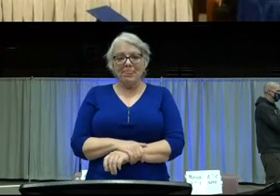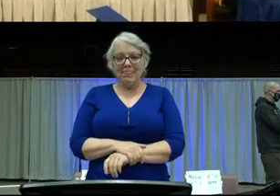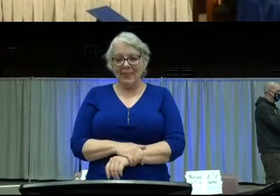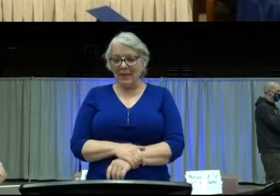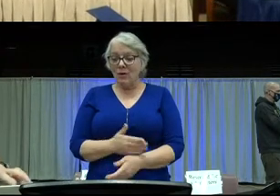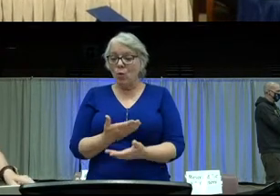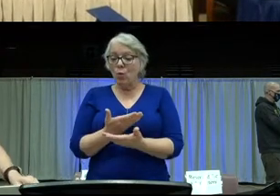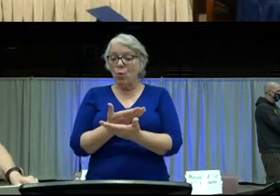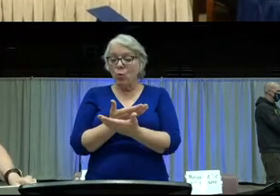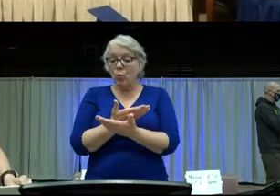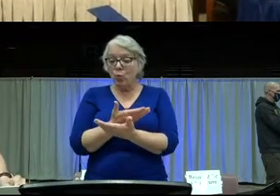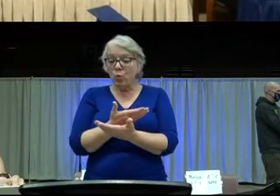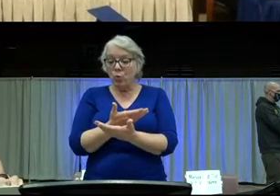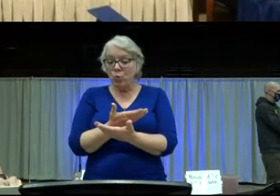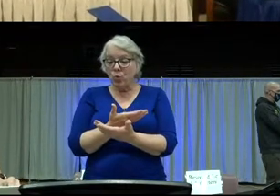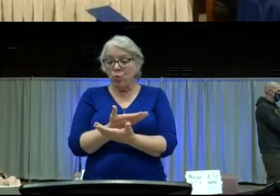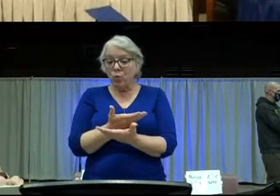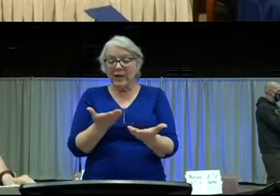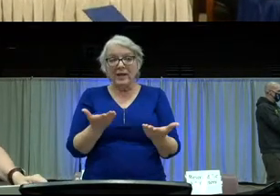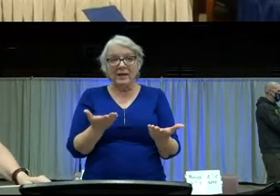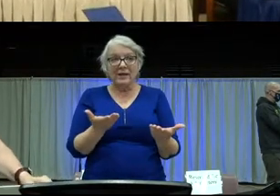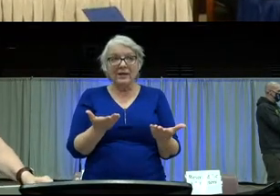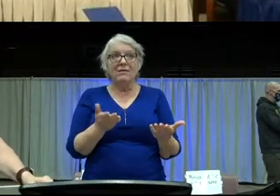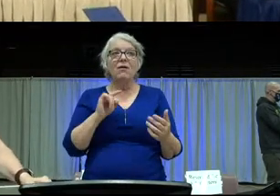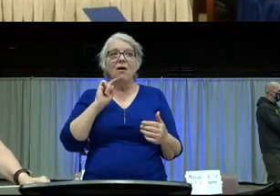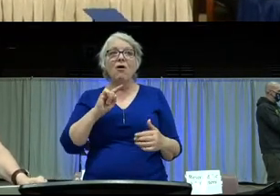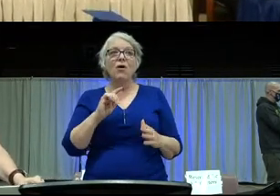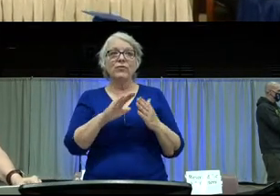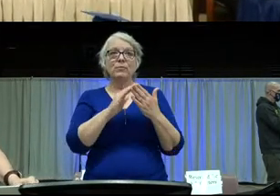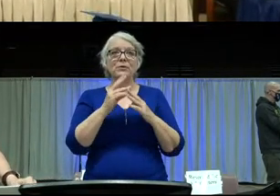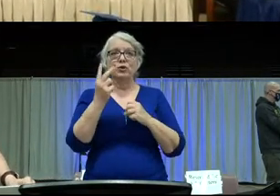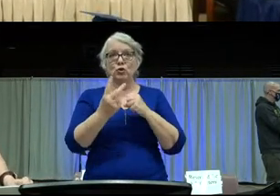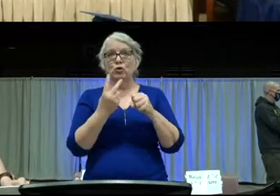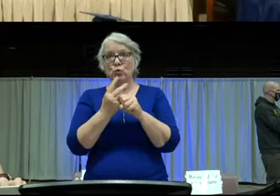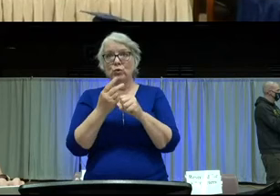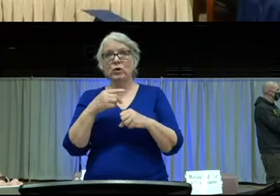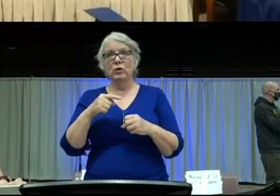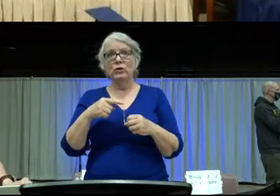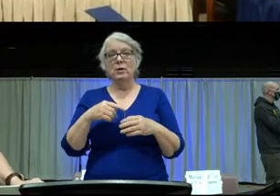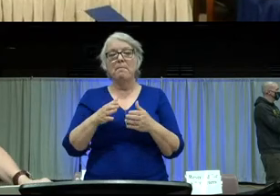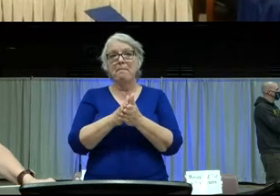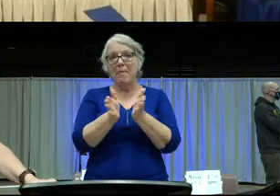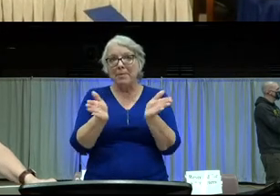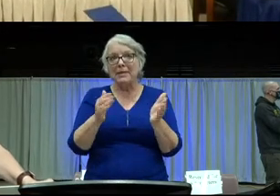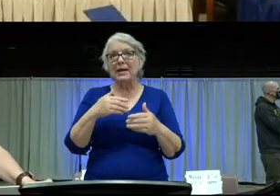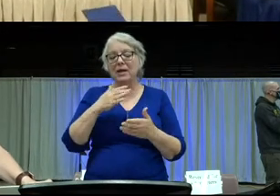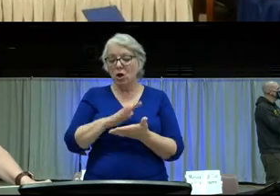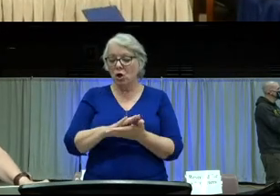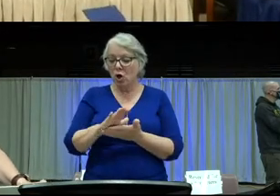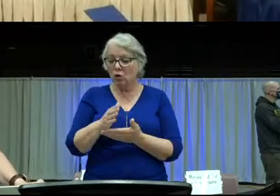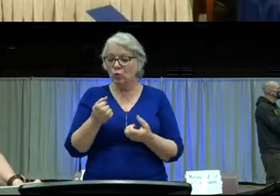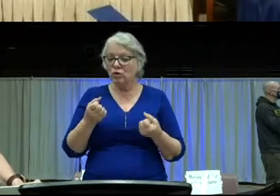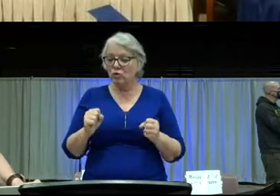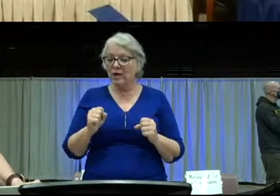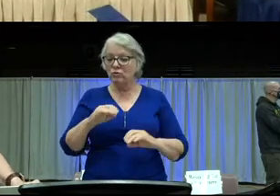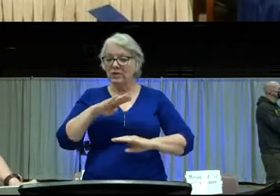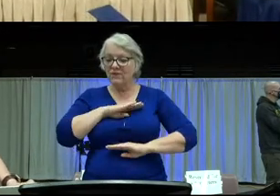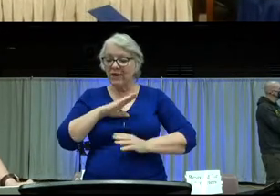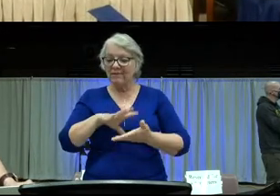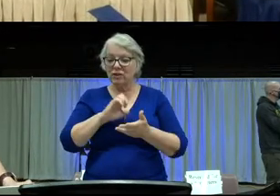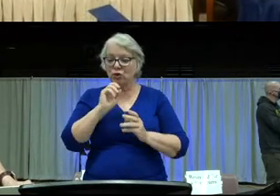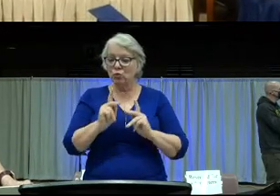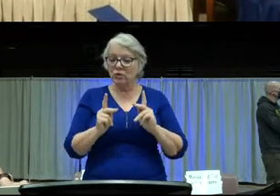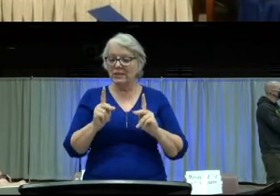We are the community's public two-year college. We strive to meet the community's needs by being student-centered and